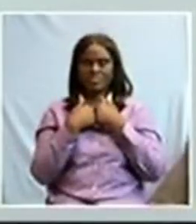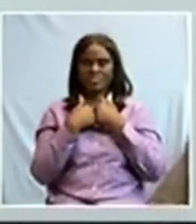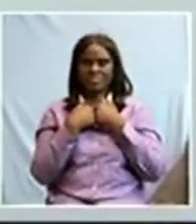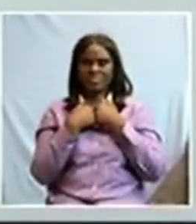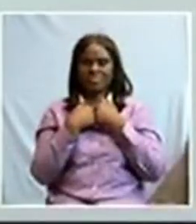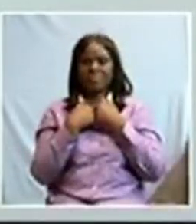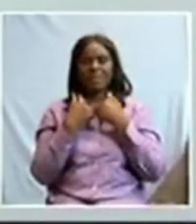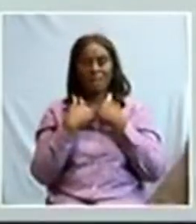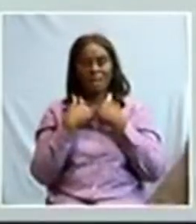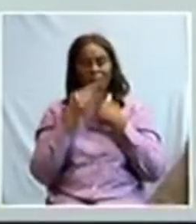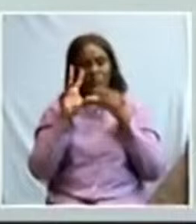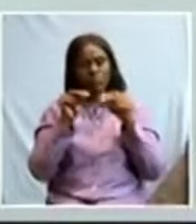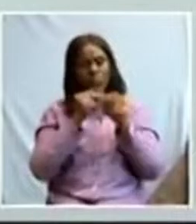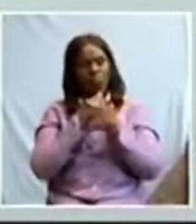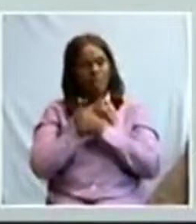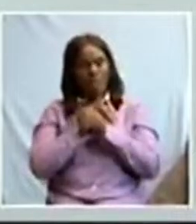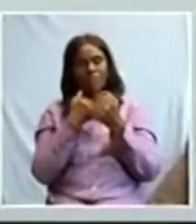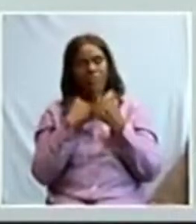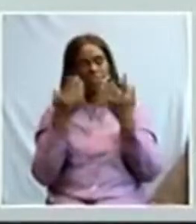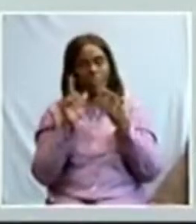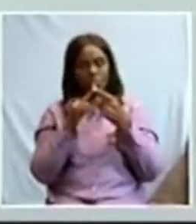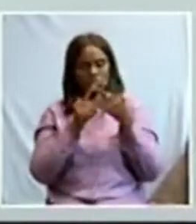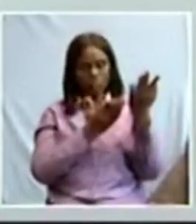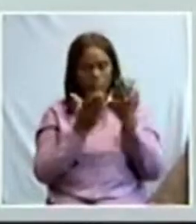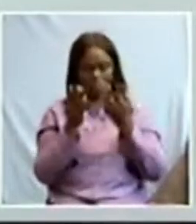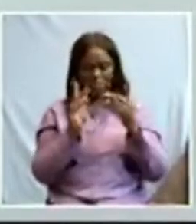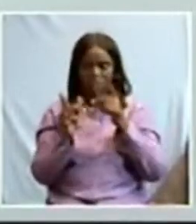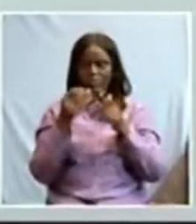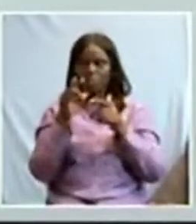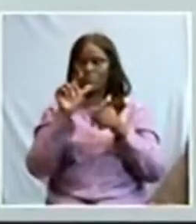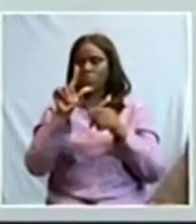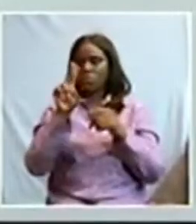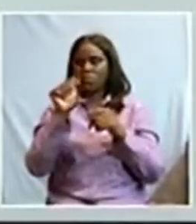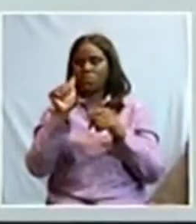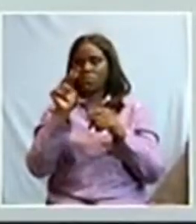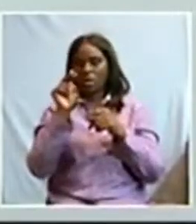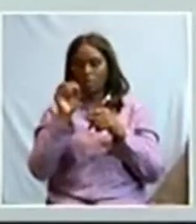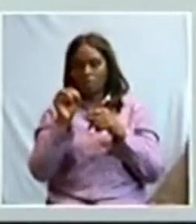You have no passion to save the people of LUANO